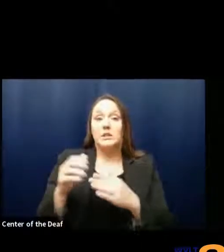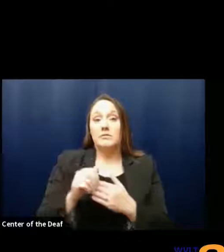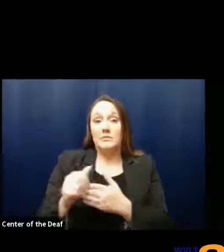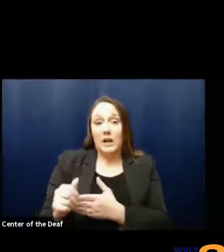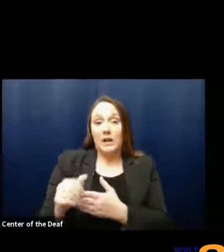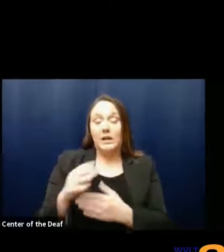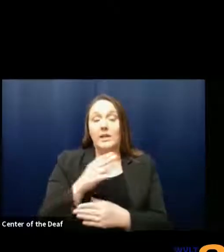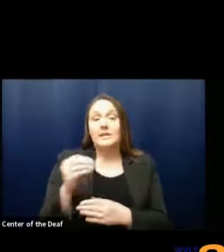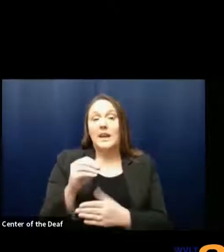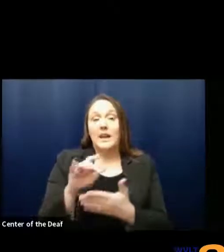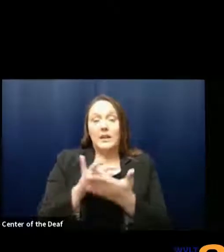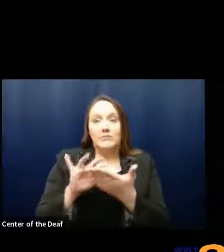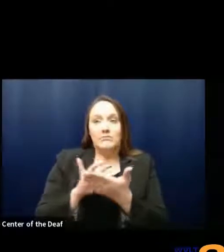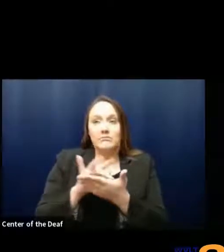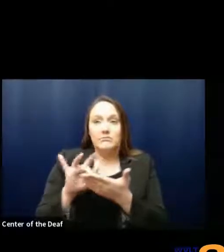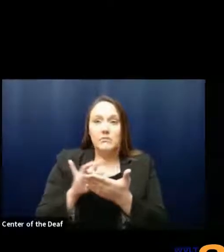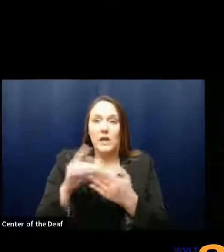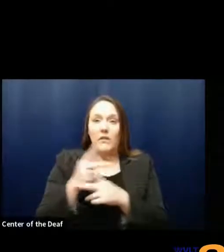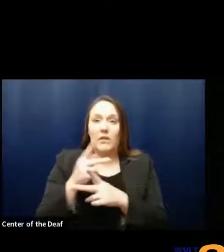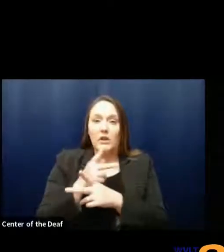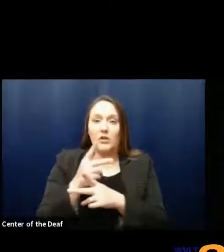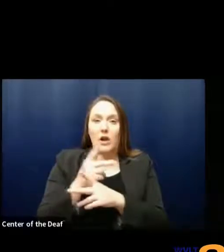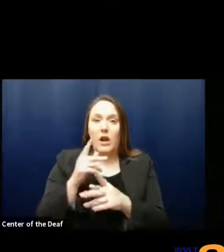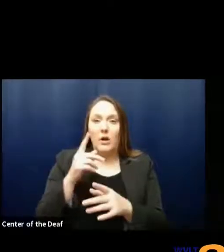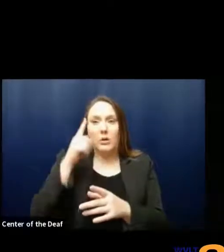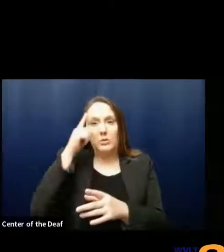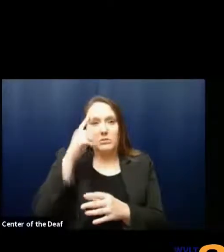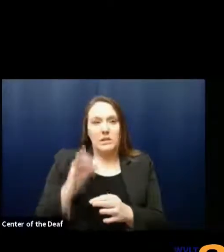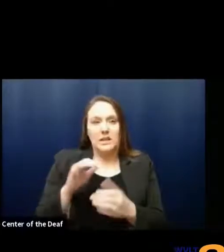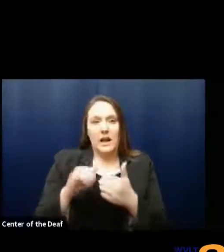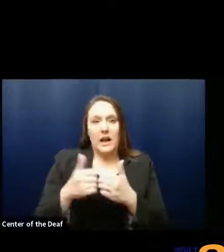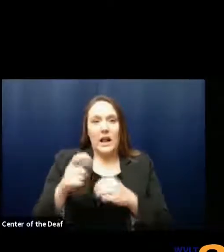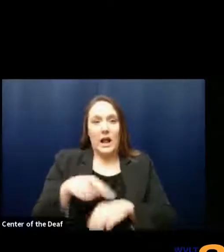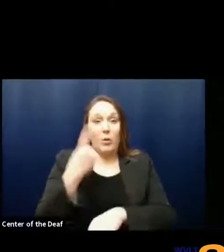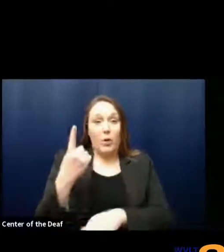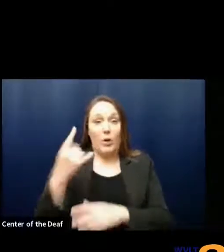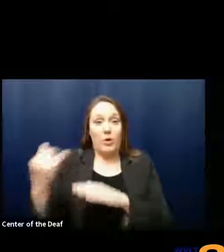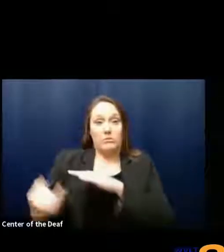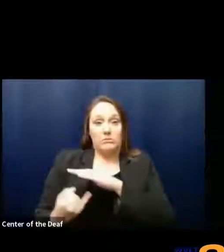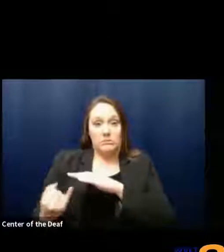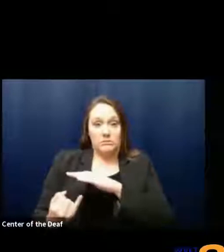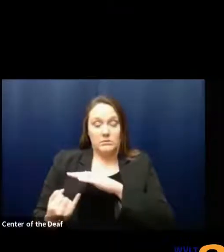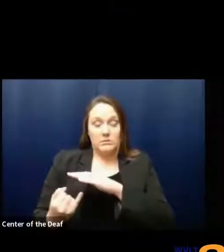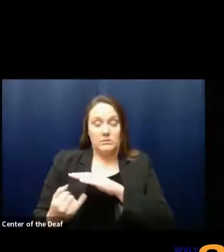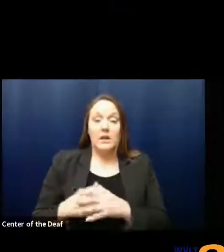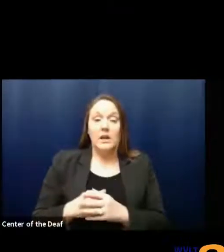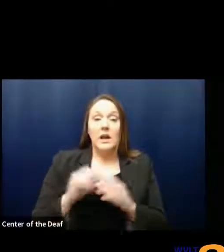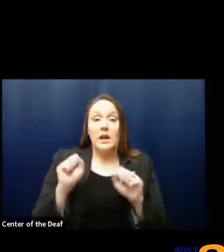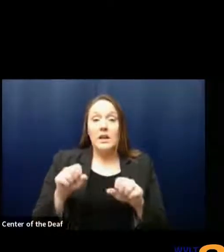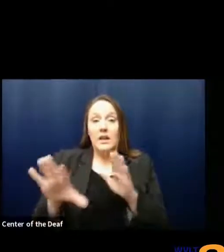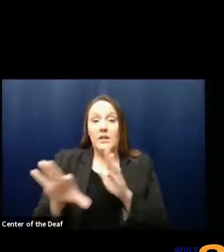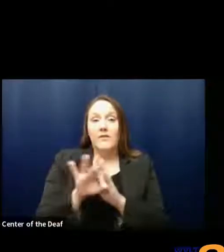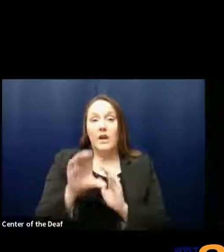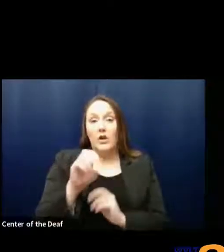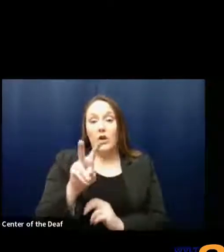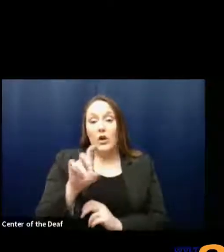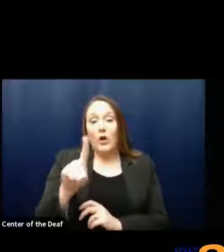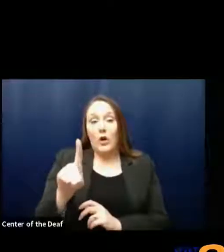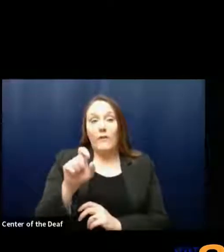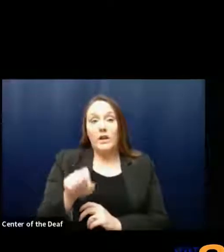calculator that can be used to determine a person's isolation and quarantine time period. It can be found at